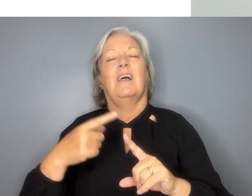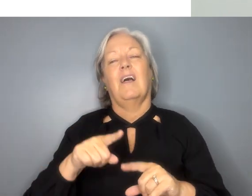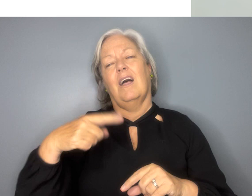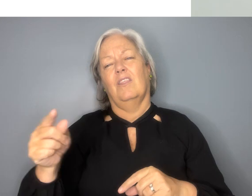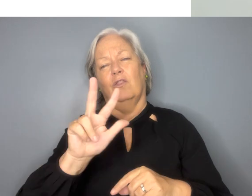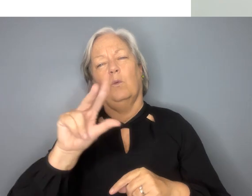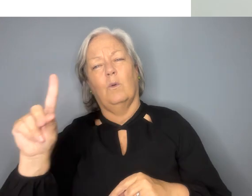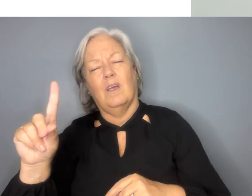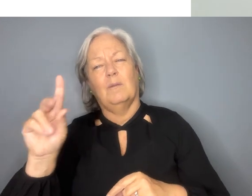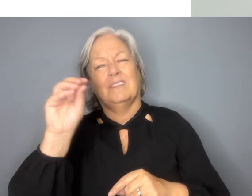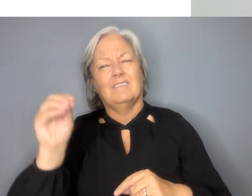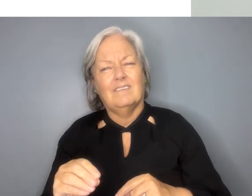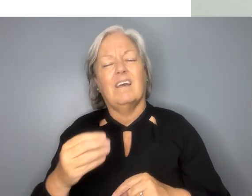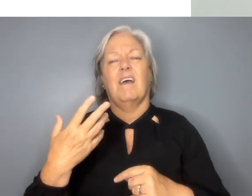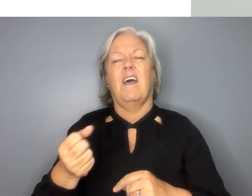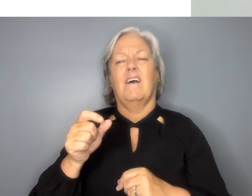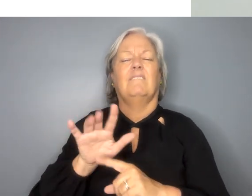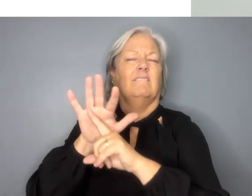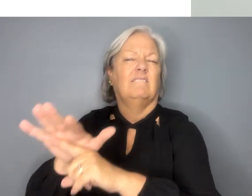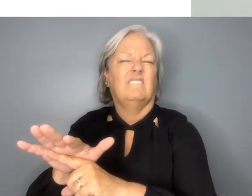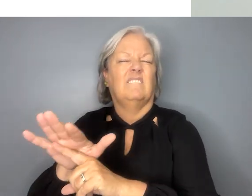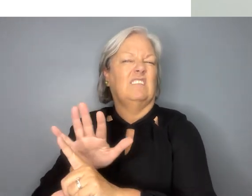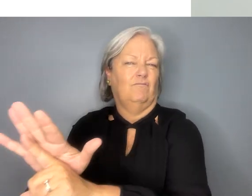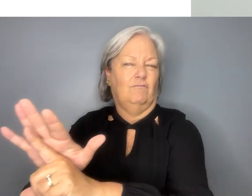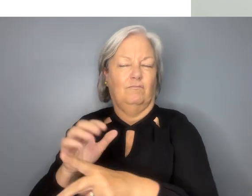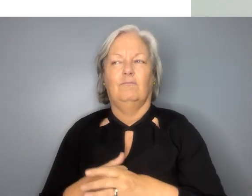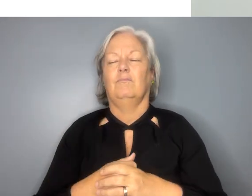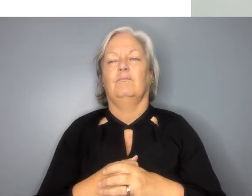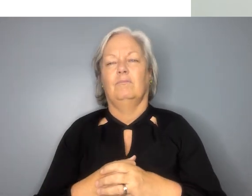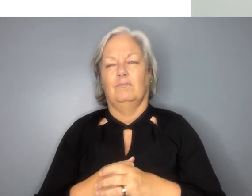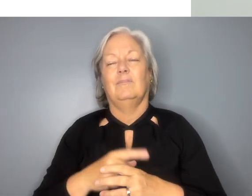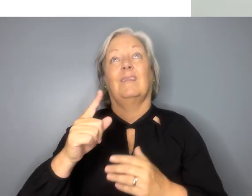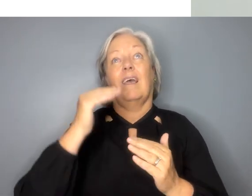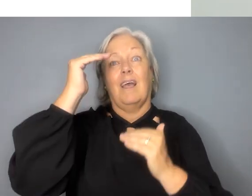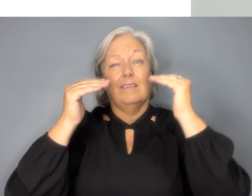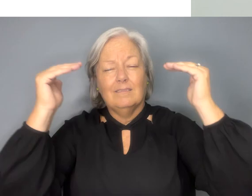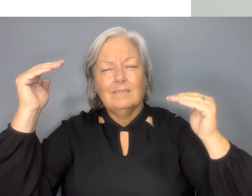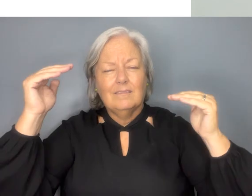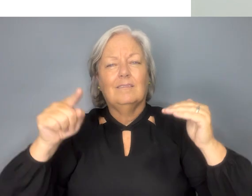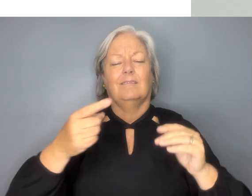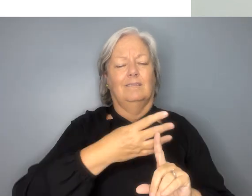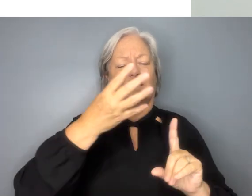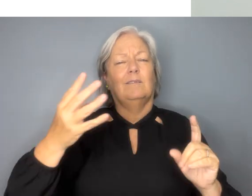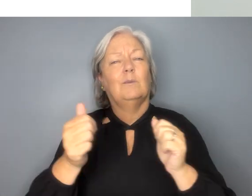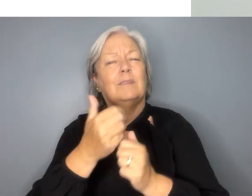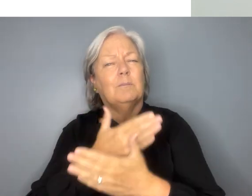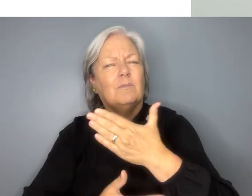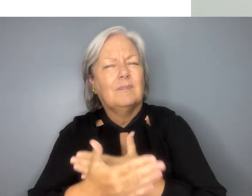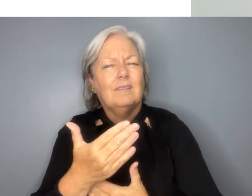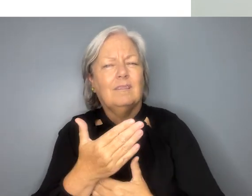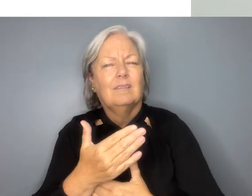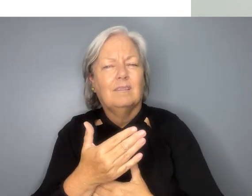31% experience sexual harassment or assault. Further, of adult LGBTQA+ people